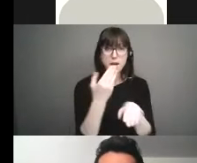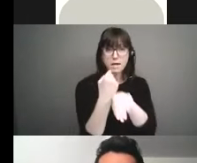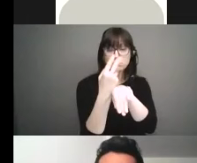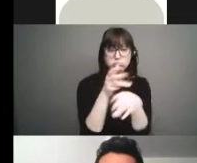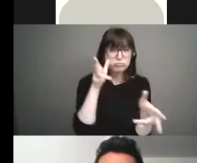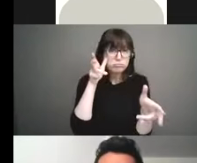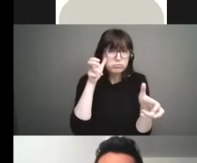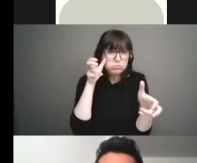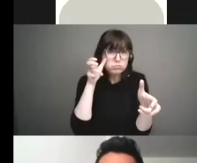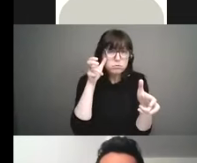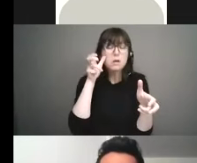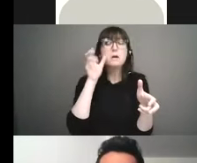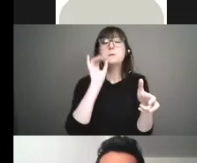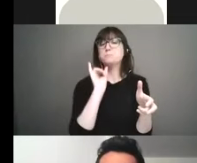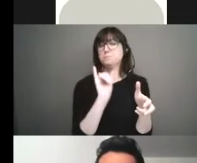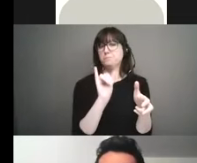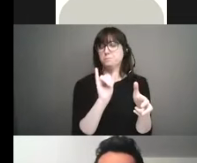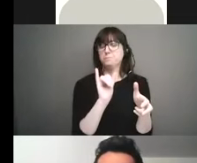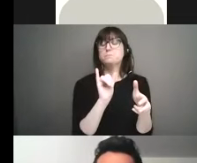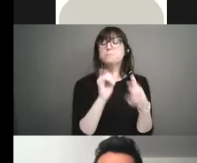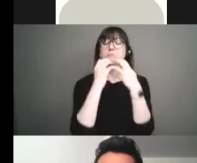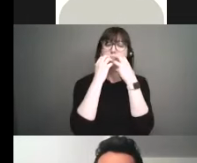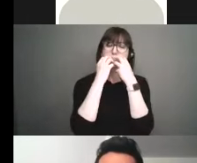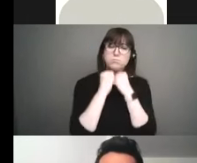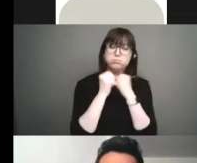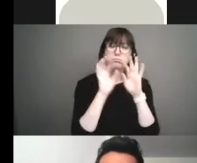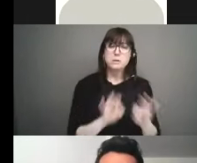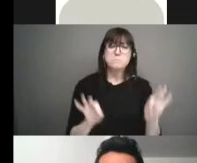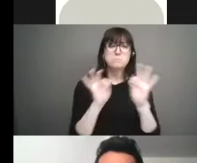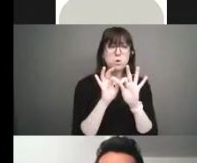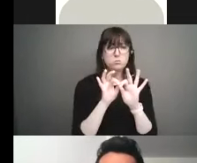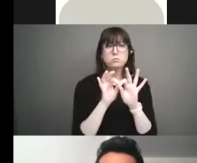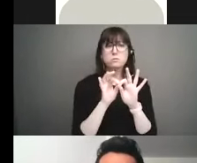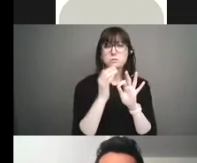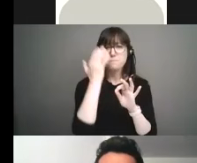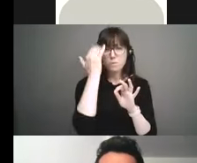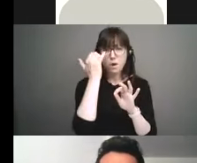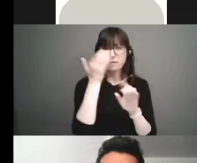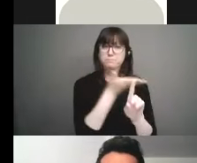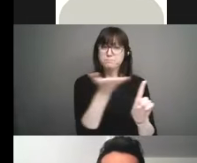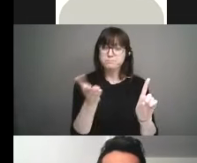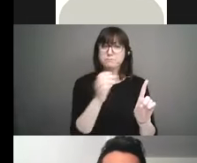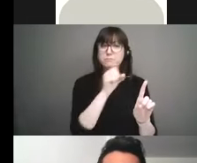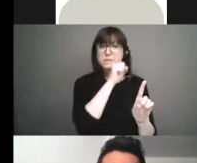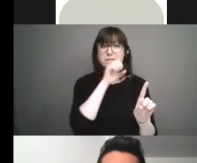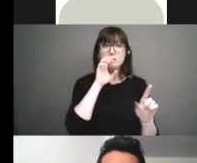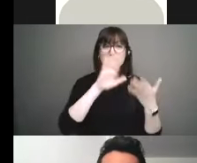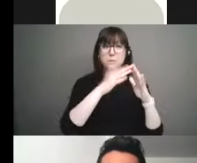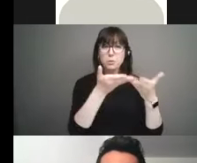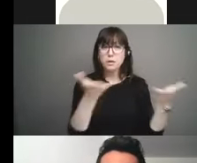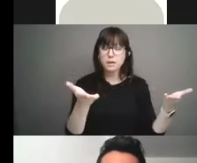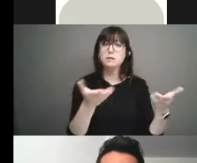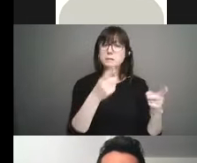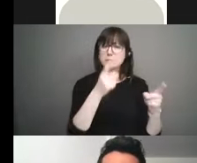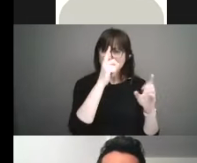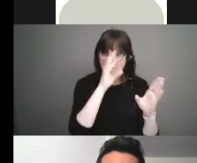webinar with, which is that it's crucially important for our elder community to have the proper